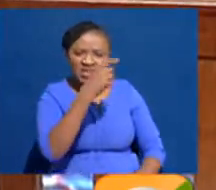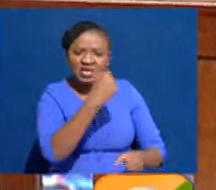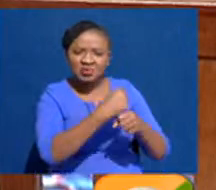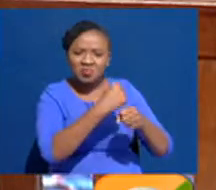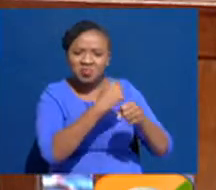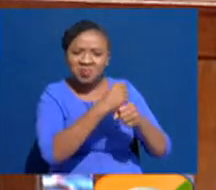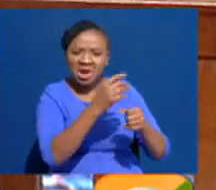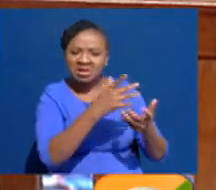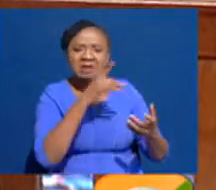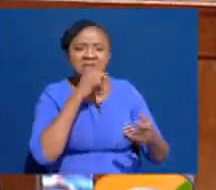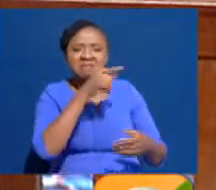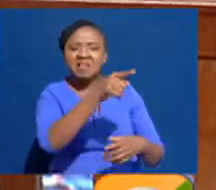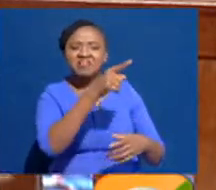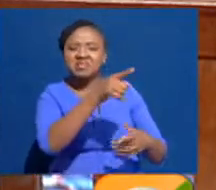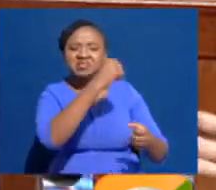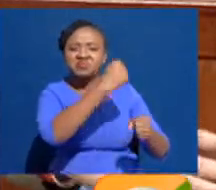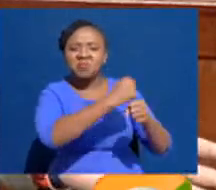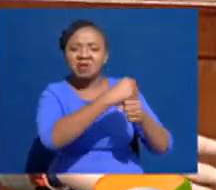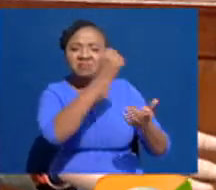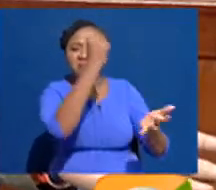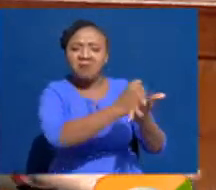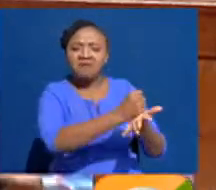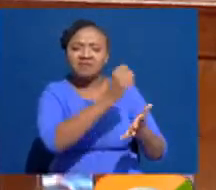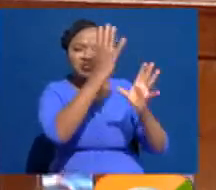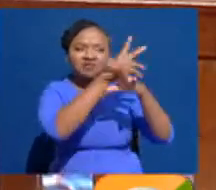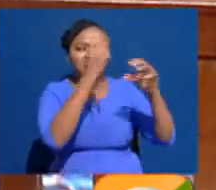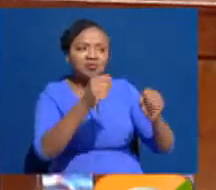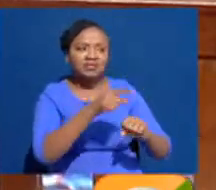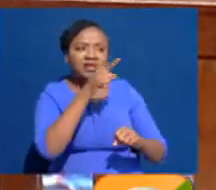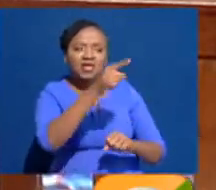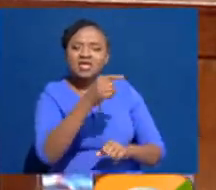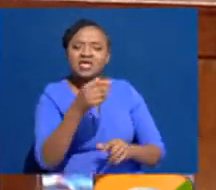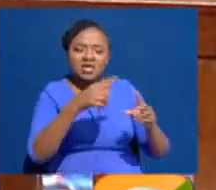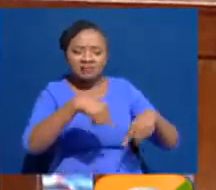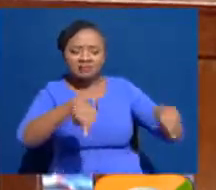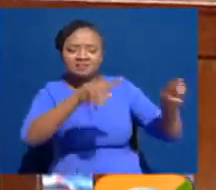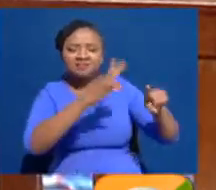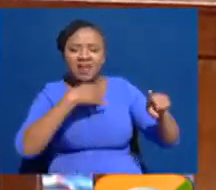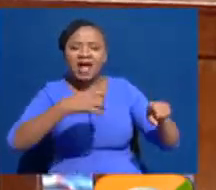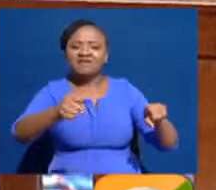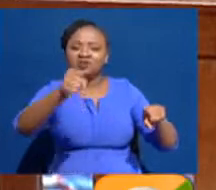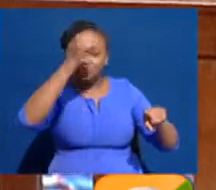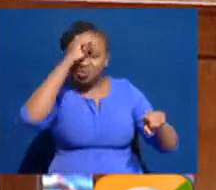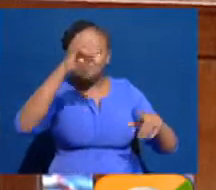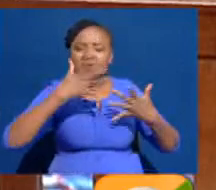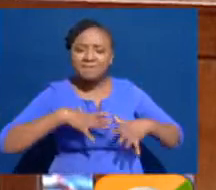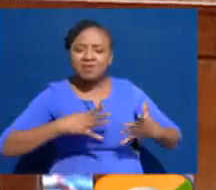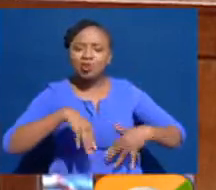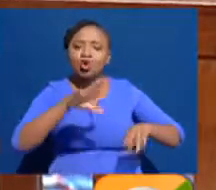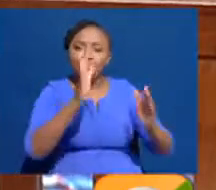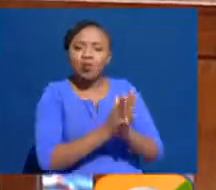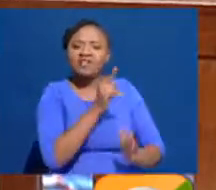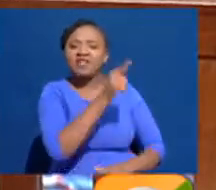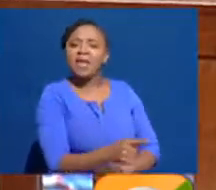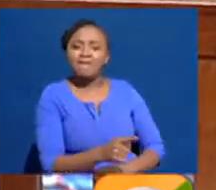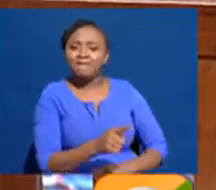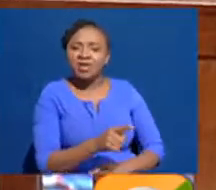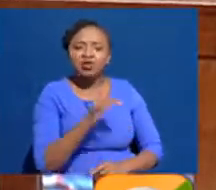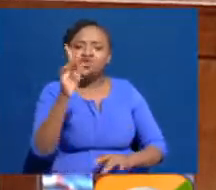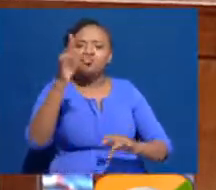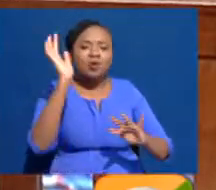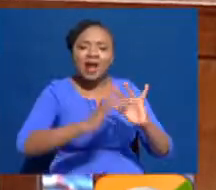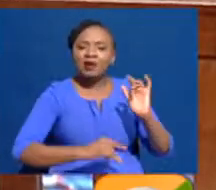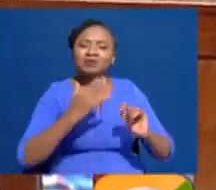president, he's surrounded by stupid fellows like him. You cannot, every single time, come in and say, we will shoot to